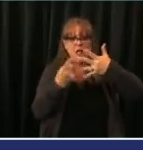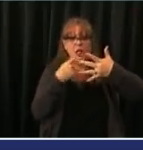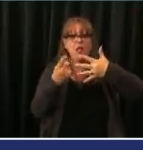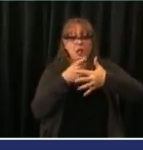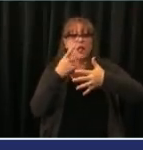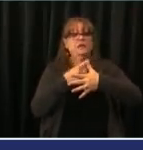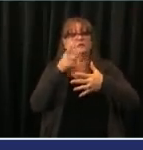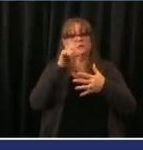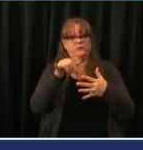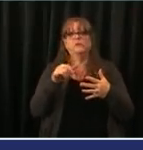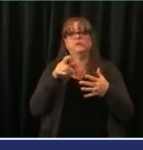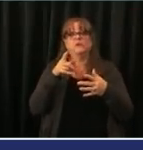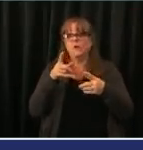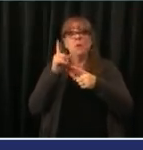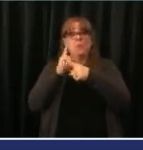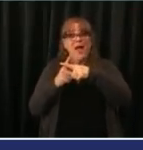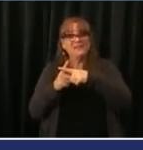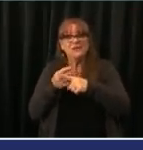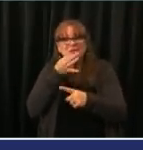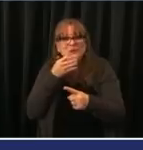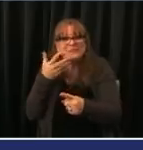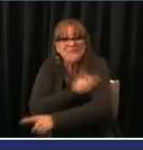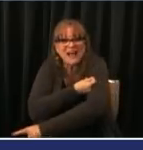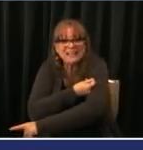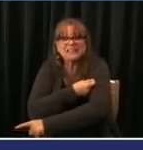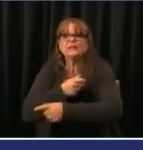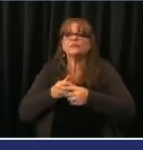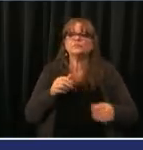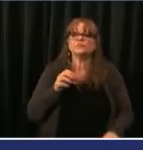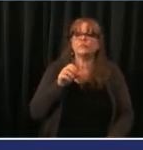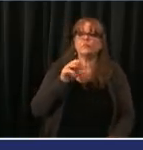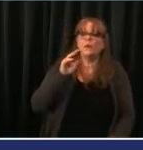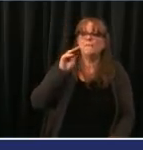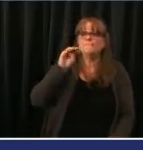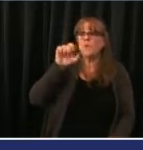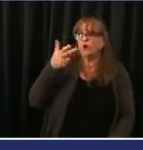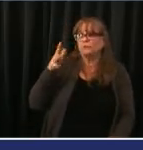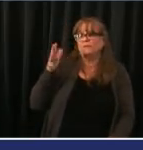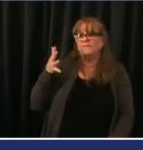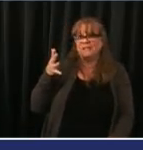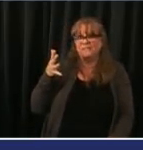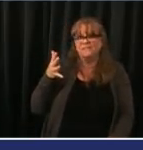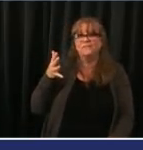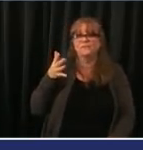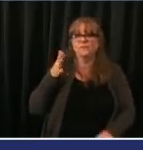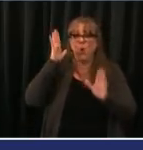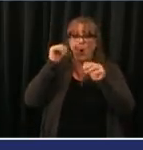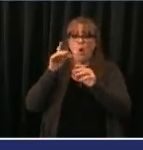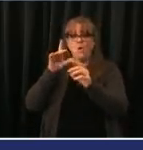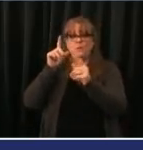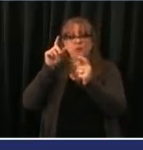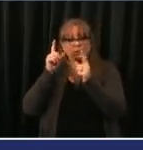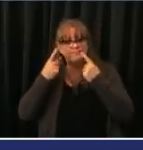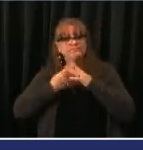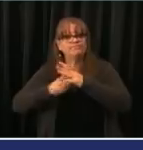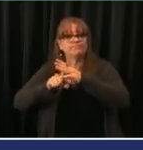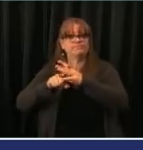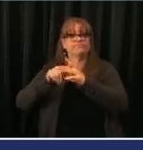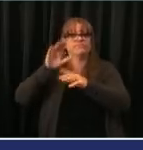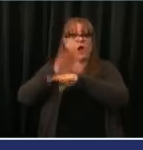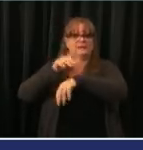In early March, March 5th, but we hope, I'm optimist, always hope it's earlier, but that, if we don't get any different news, March 5th, around